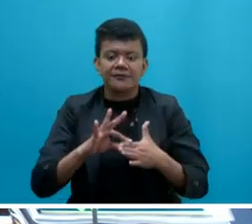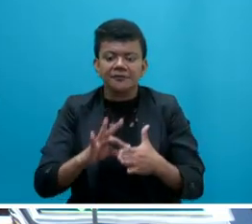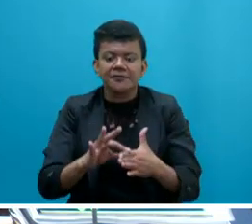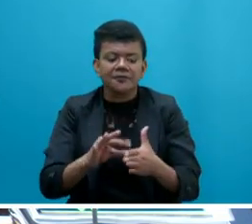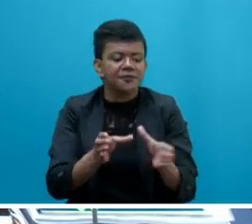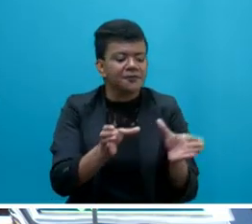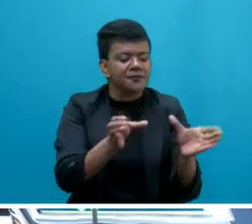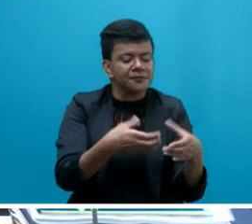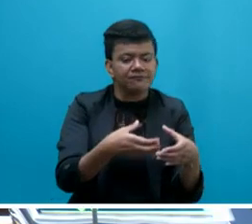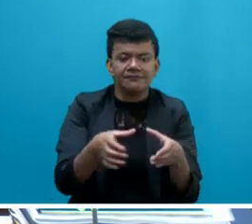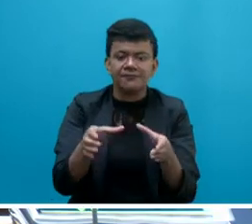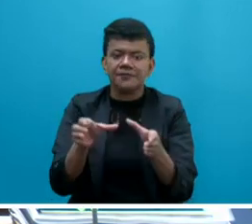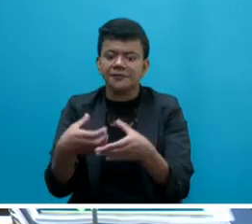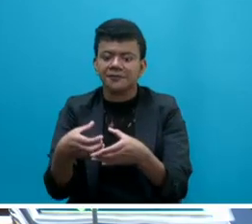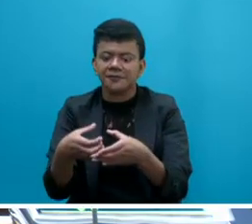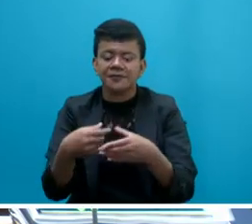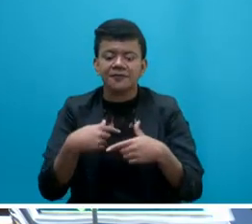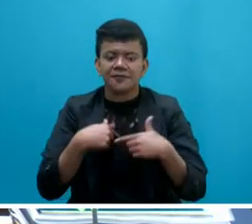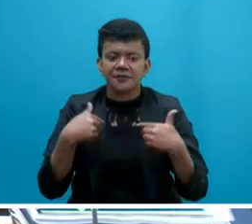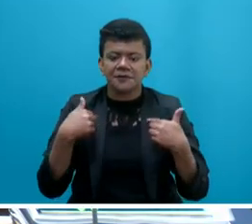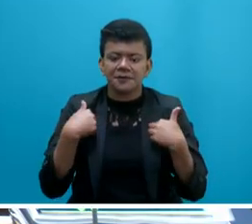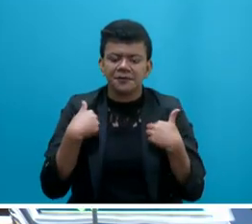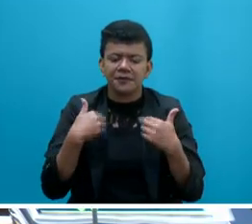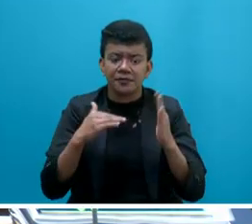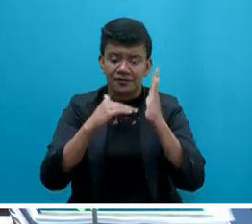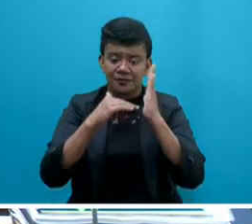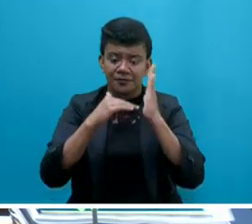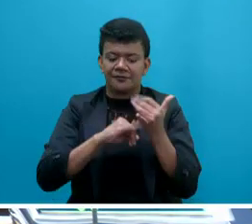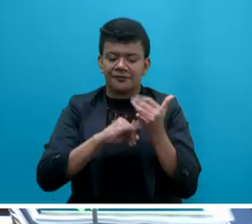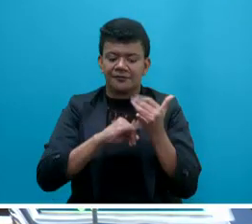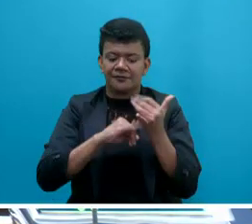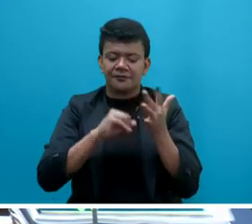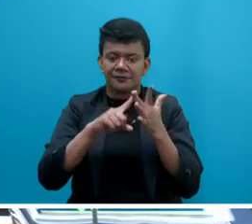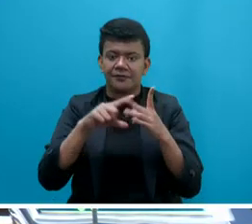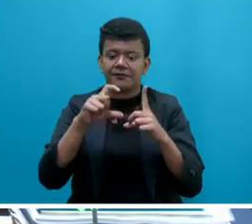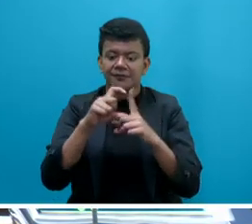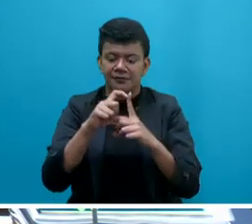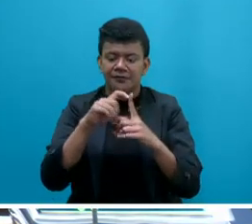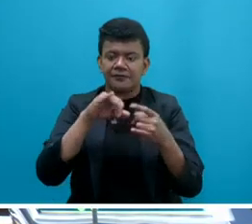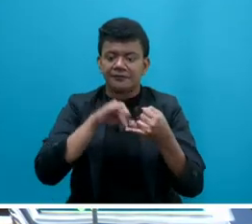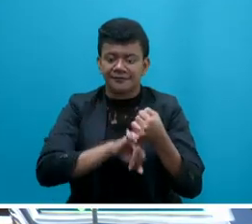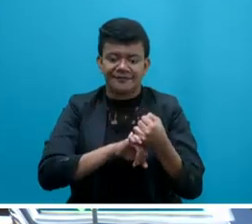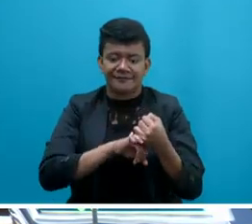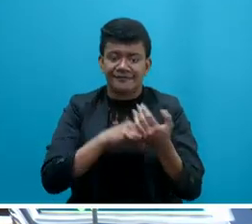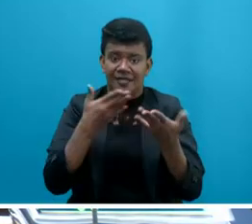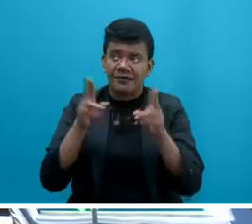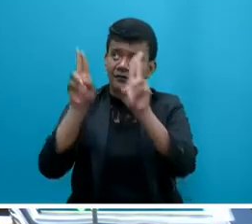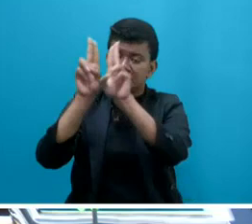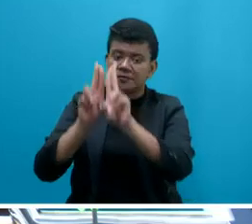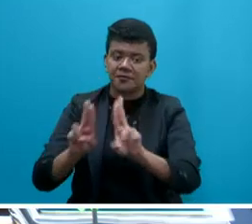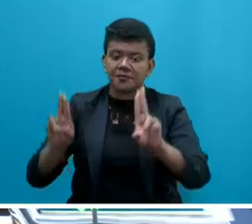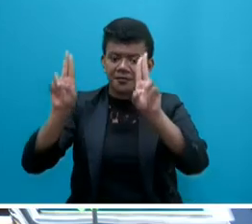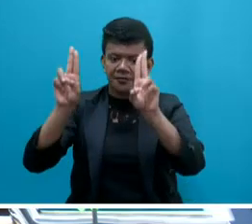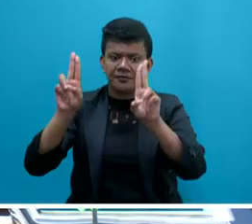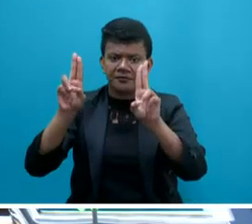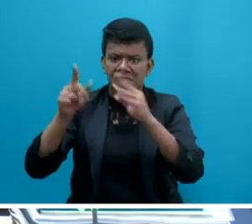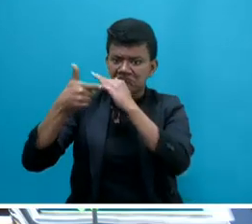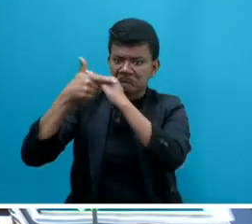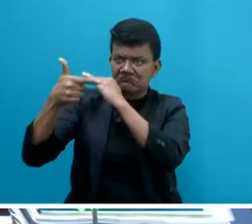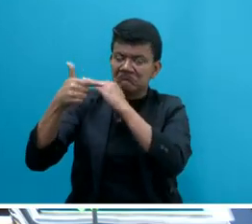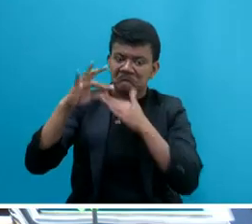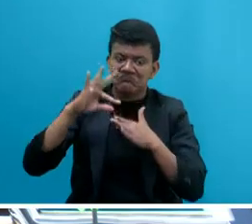currently the chair of the Pacific Small Island Developing States and is providing leadership in the UN to advance the interests of the Pacific